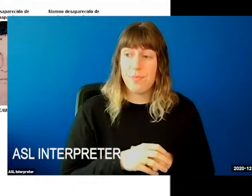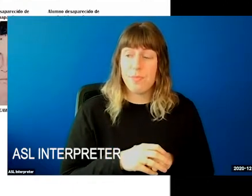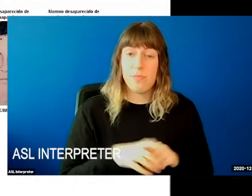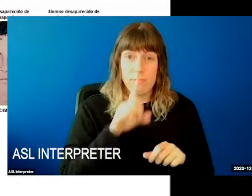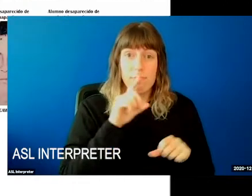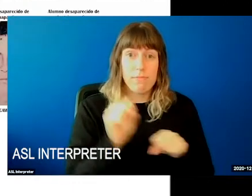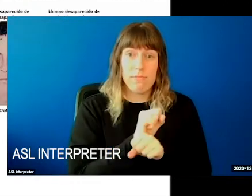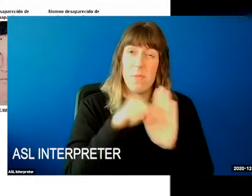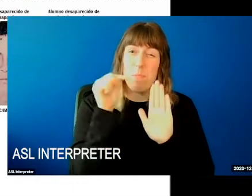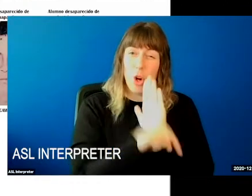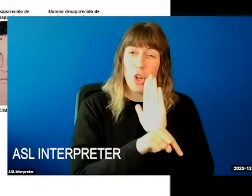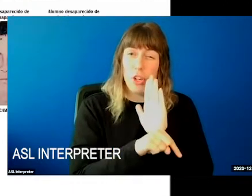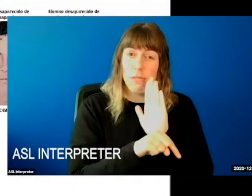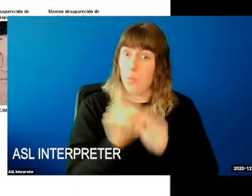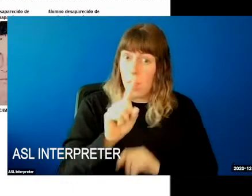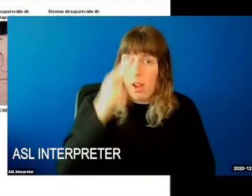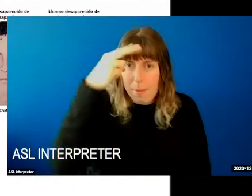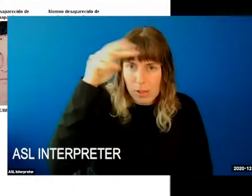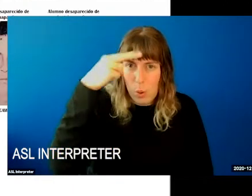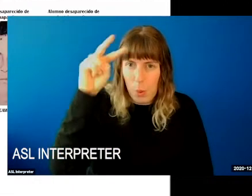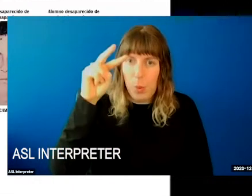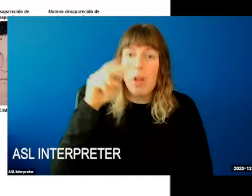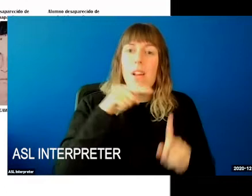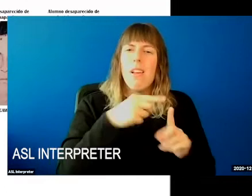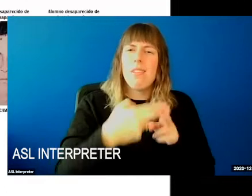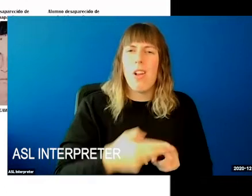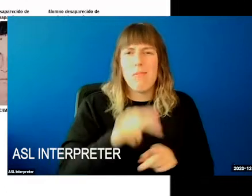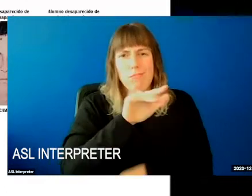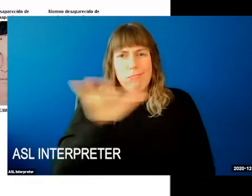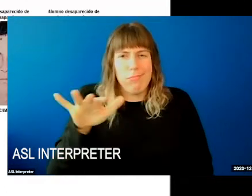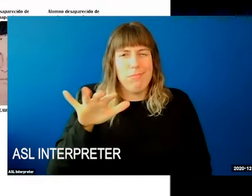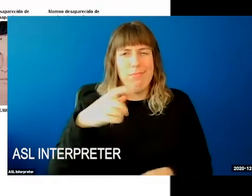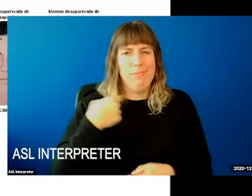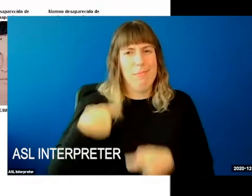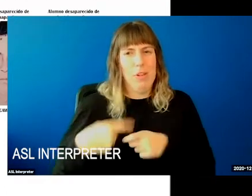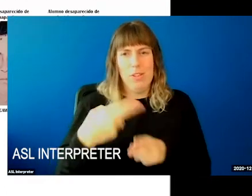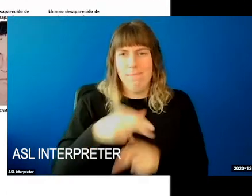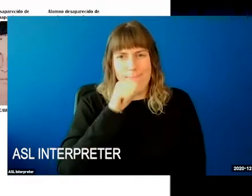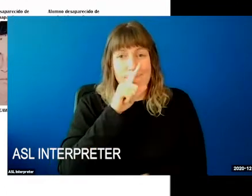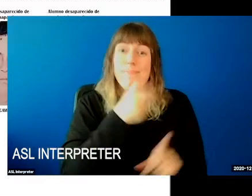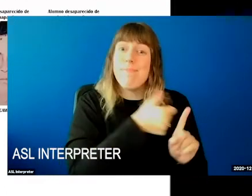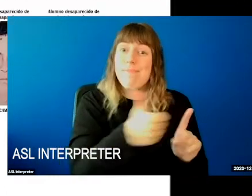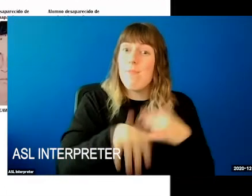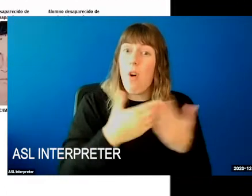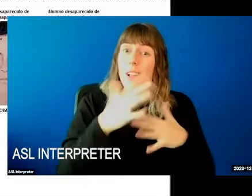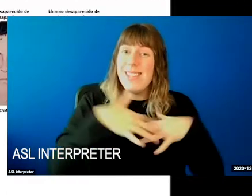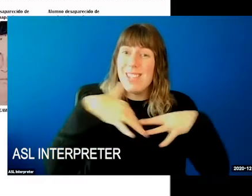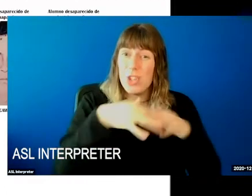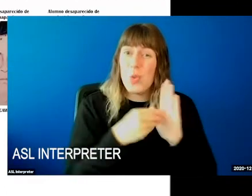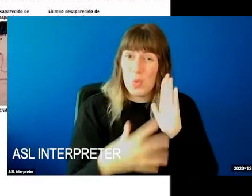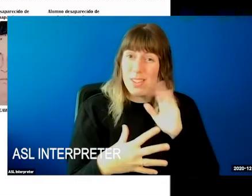murdered in Mexico in a place called Ayotzinapa, indigenous students, through